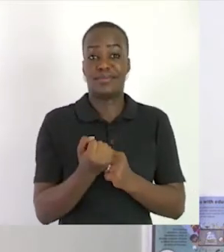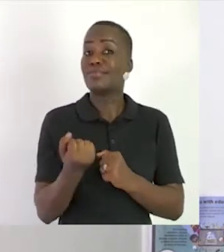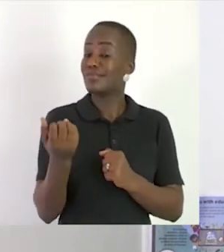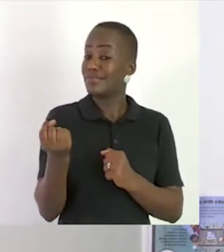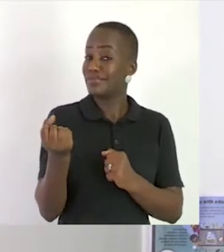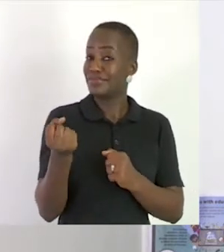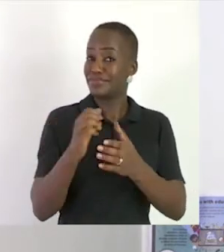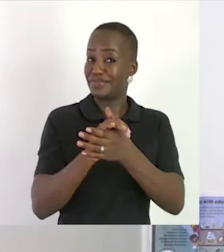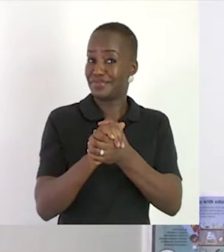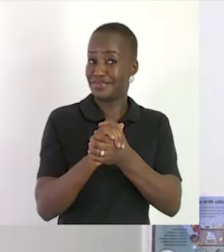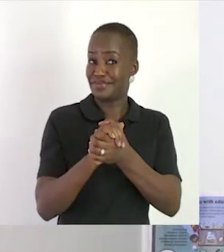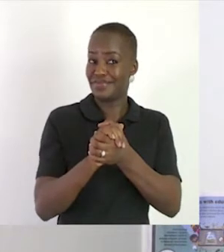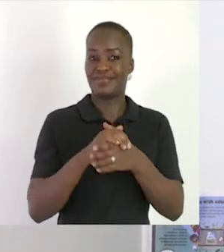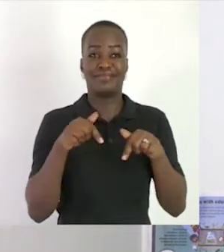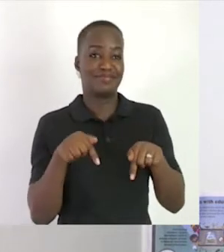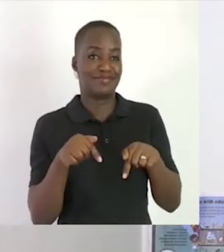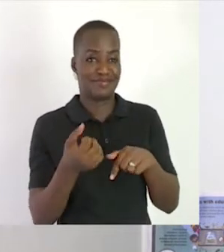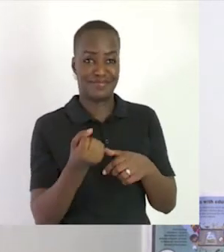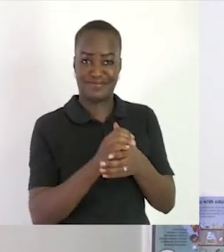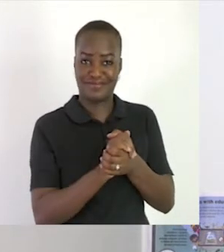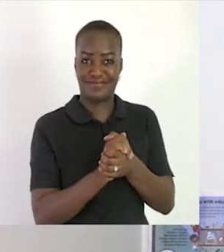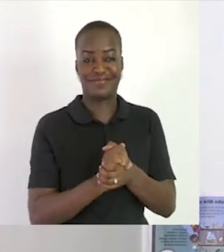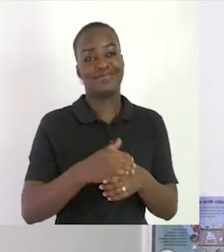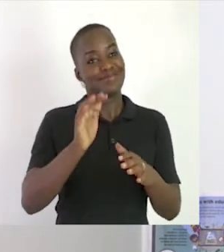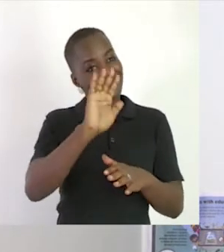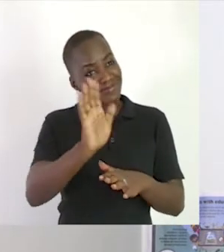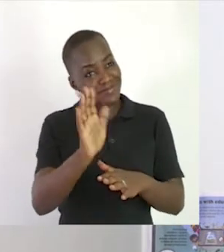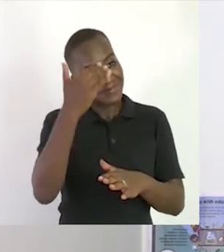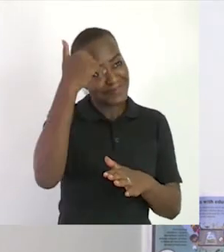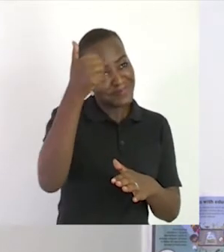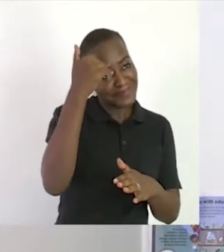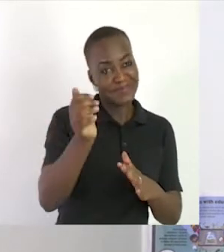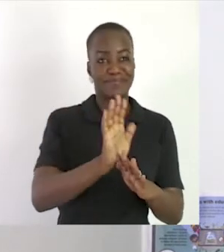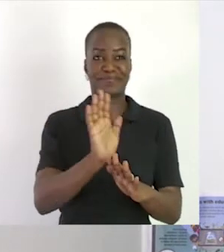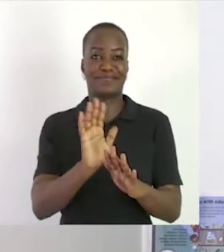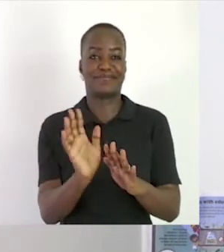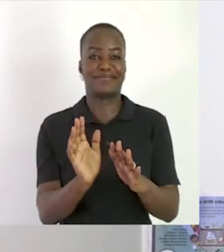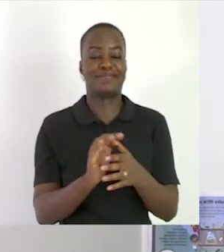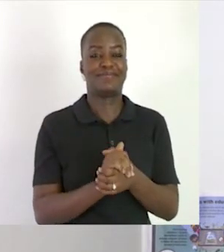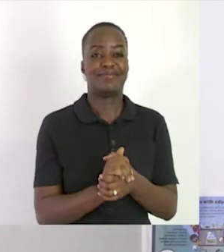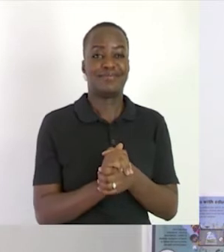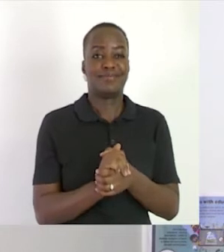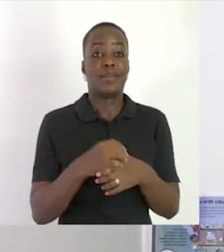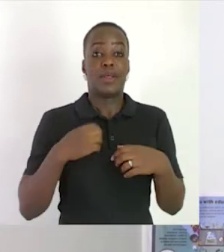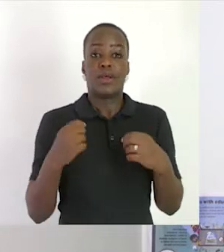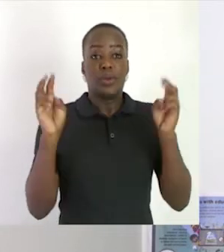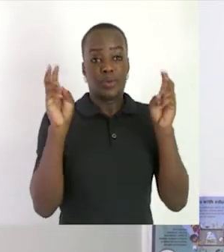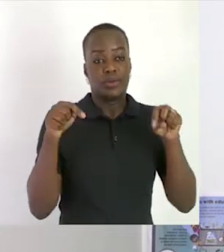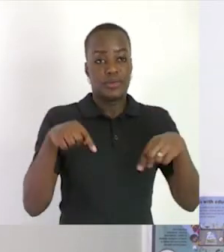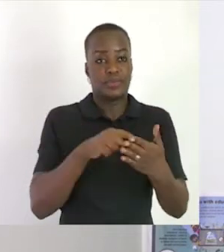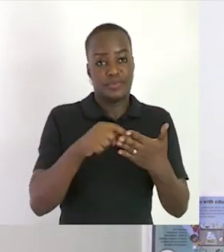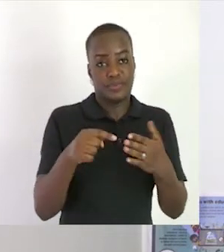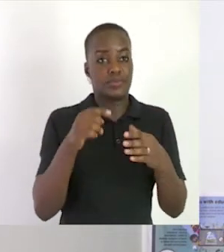I have my friend with me here today. Let's say hi to everyone at home. Hello. Our topic this week